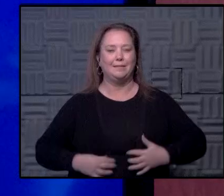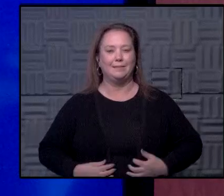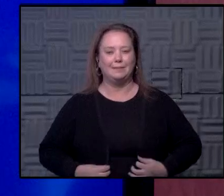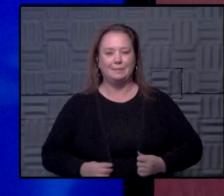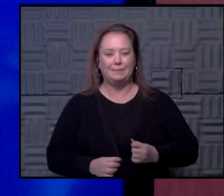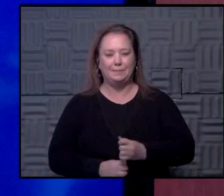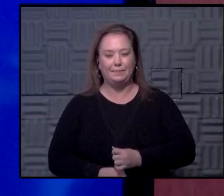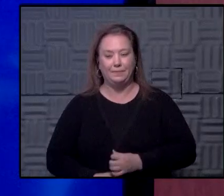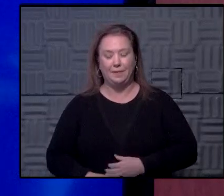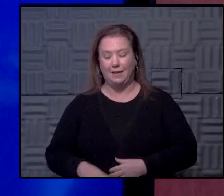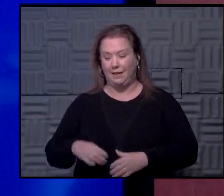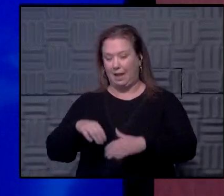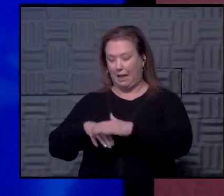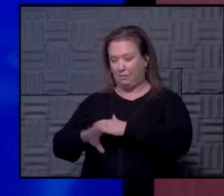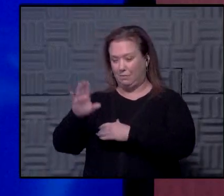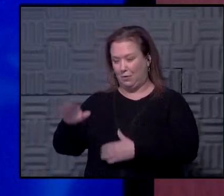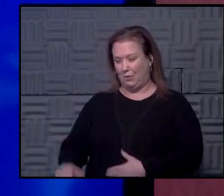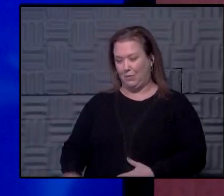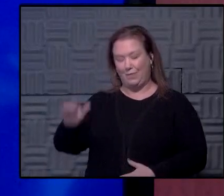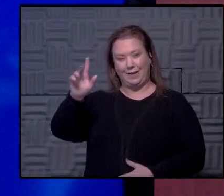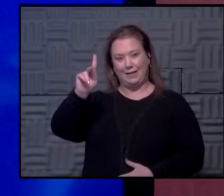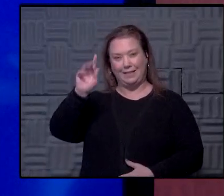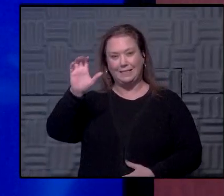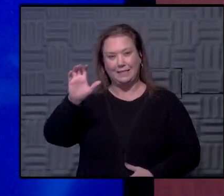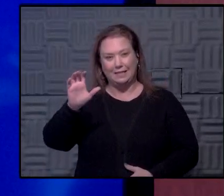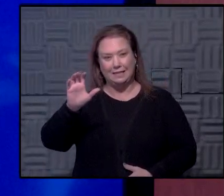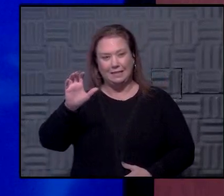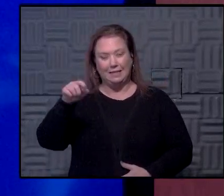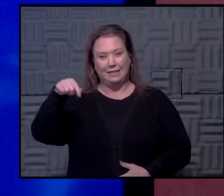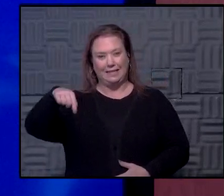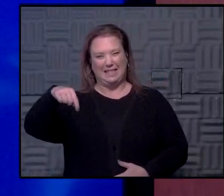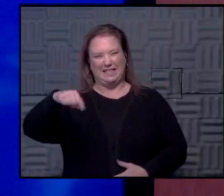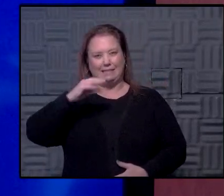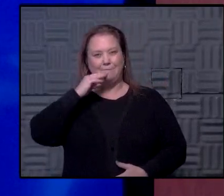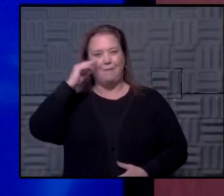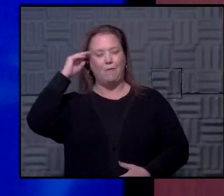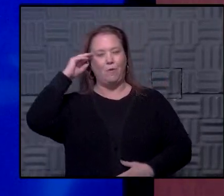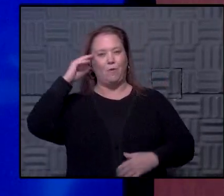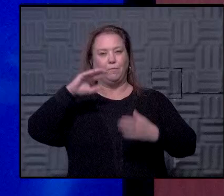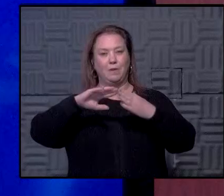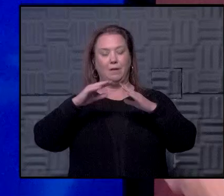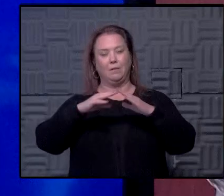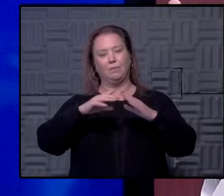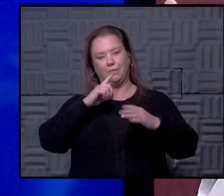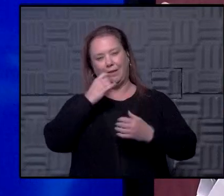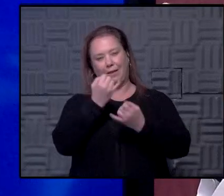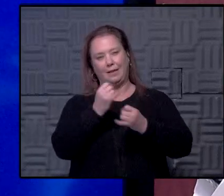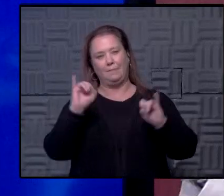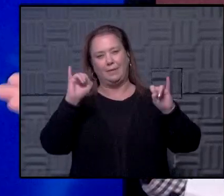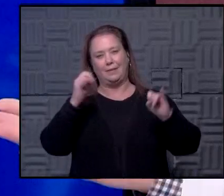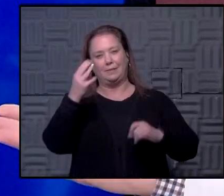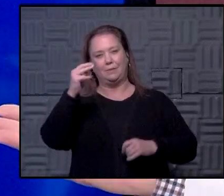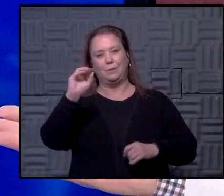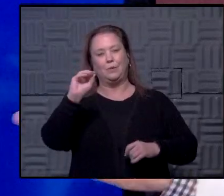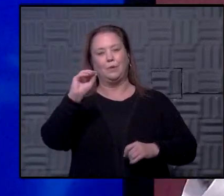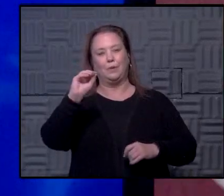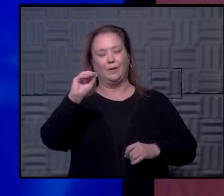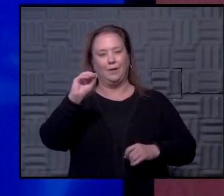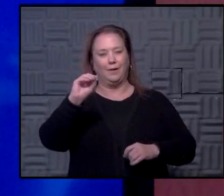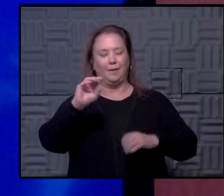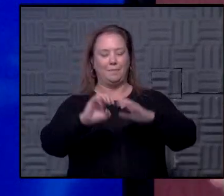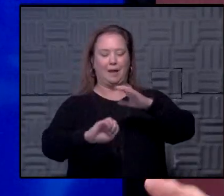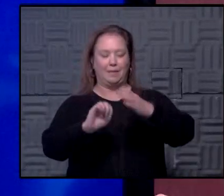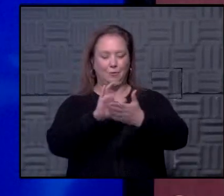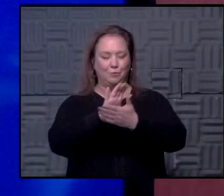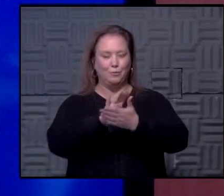to say, I was born and raised here in Kansas City. This is my hometown. I was actually born and raised in Independence, Missouri. I went to McCoy Elementary School, Jim